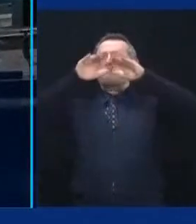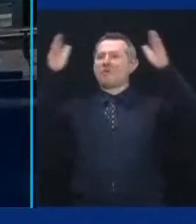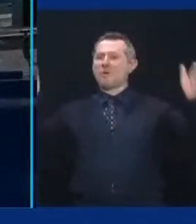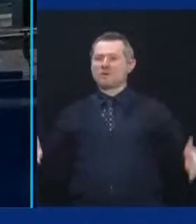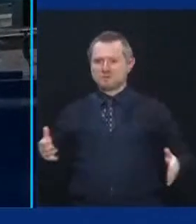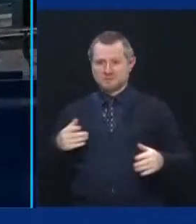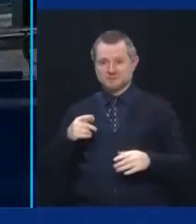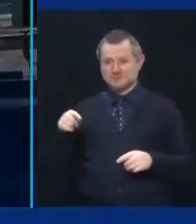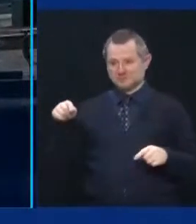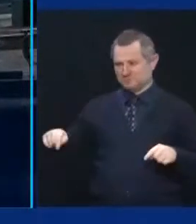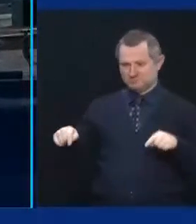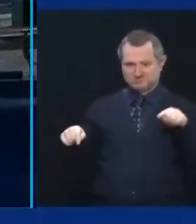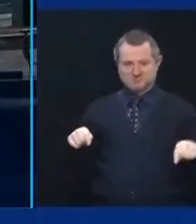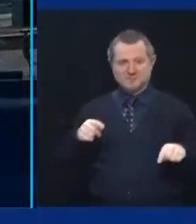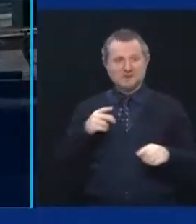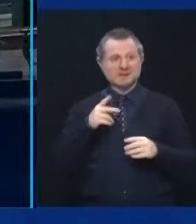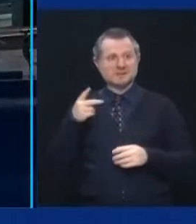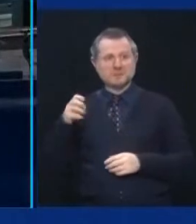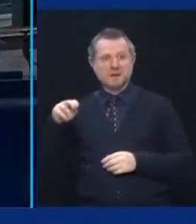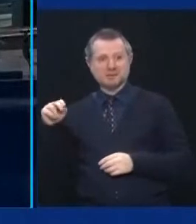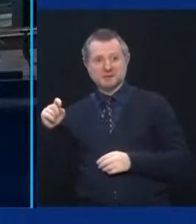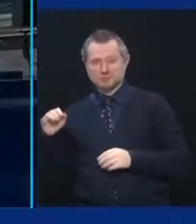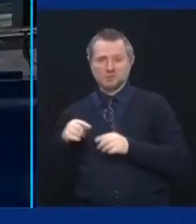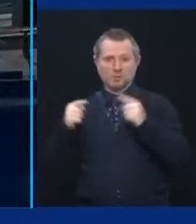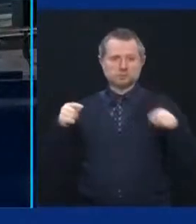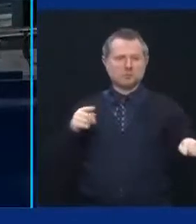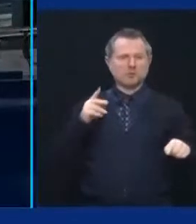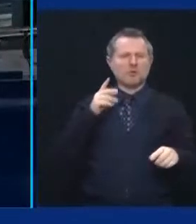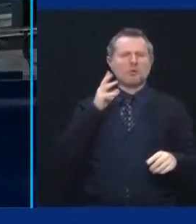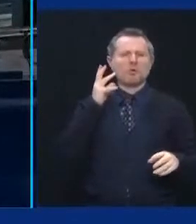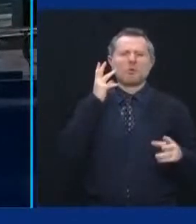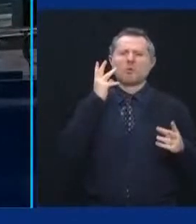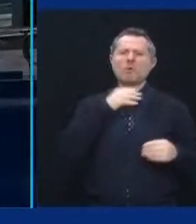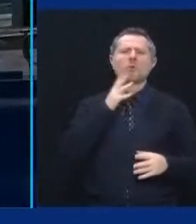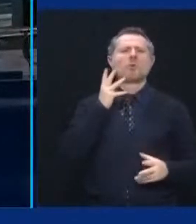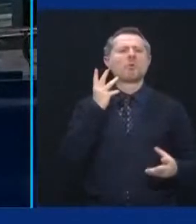Station. It is magnificent.